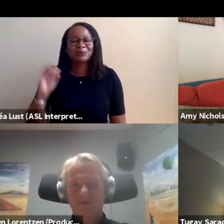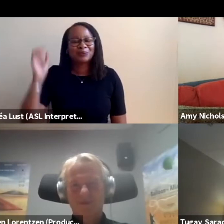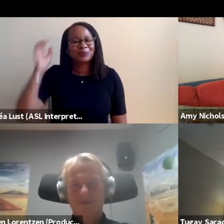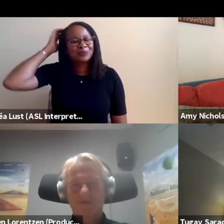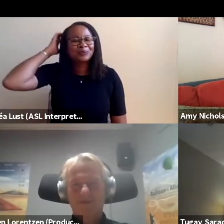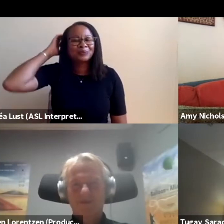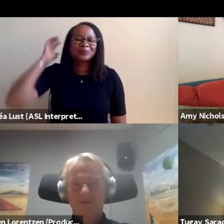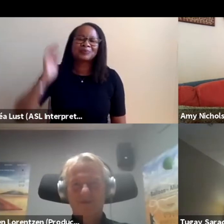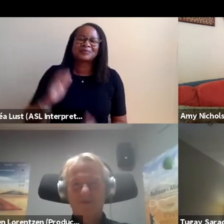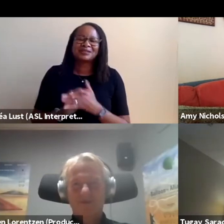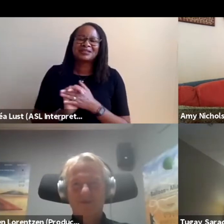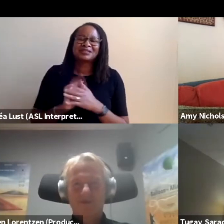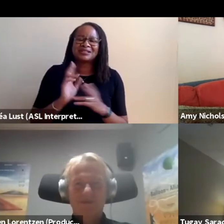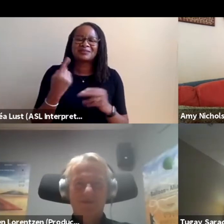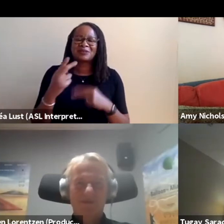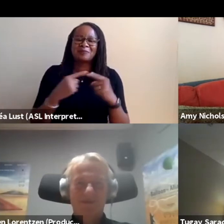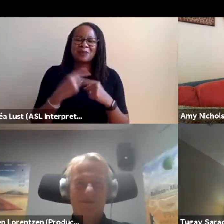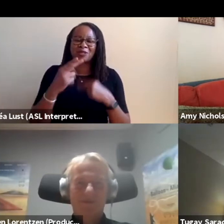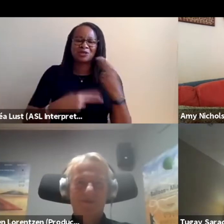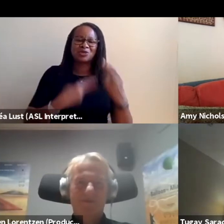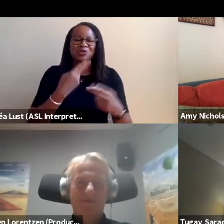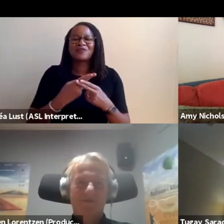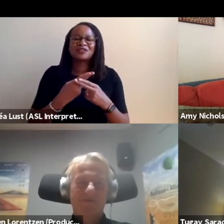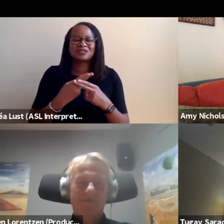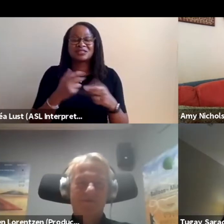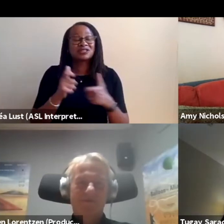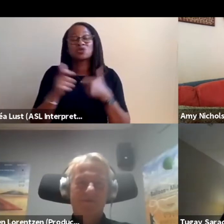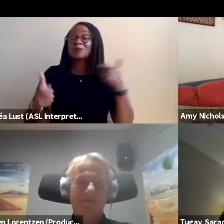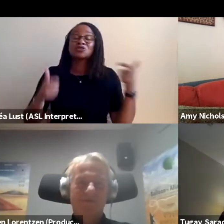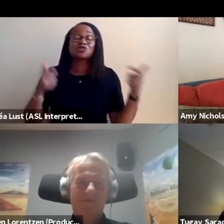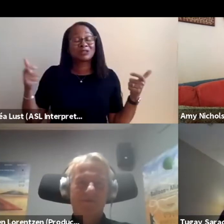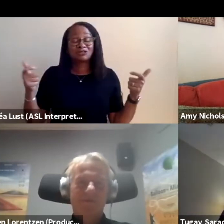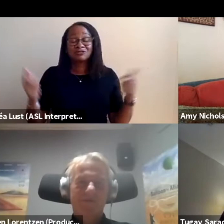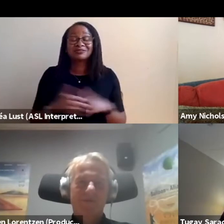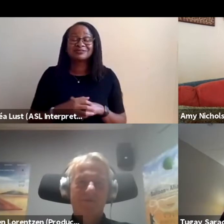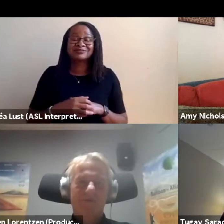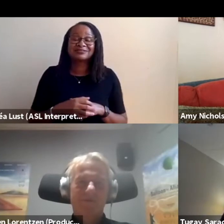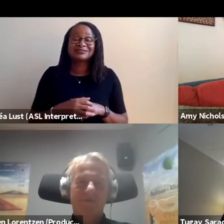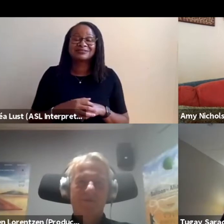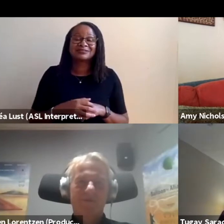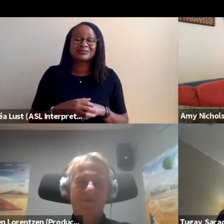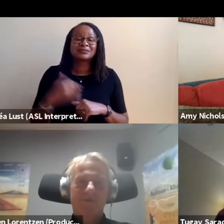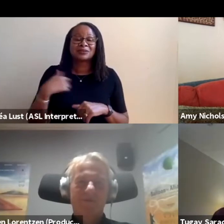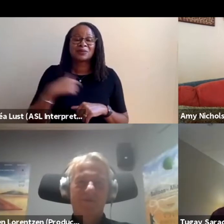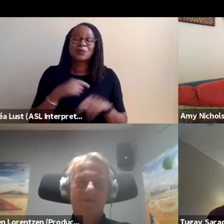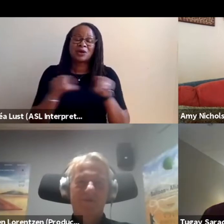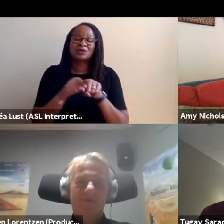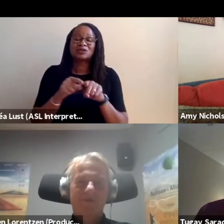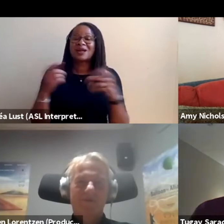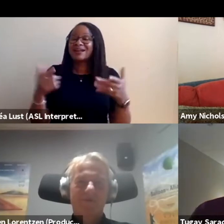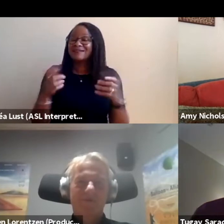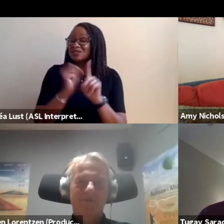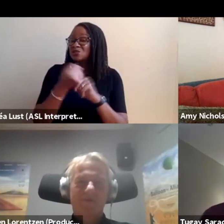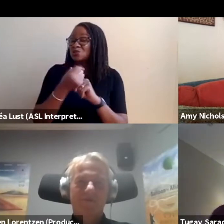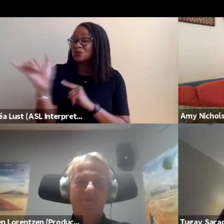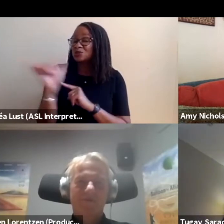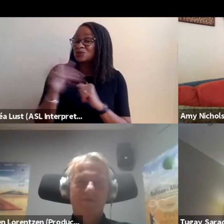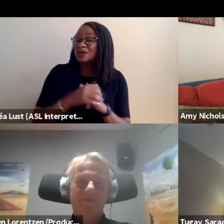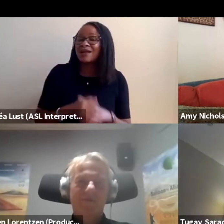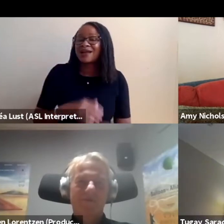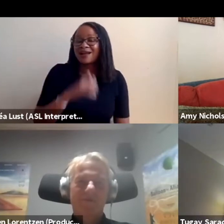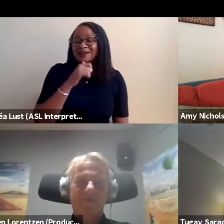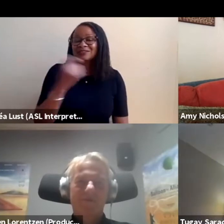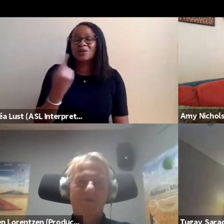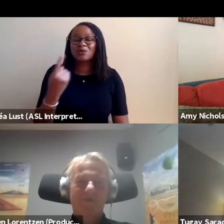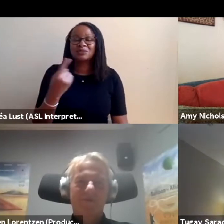About the universe, it's everything is much bigger. So and then we had also those situations. So I was not just a